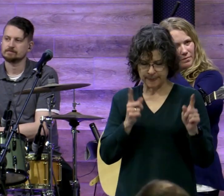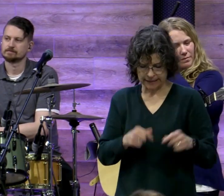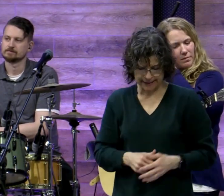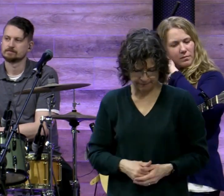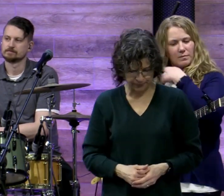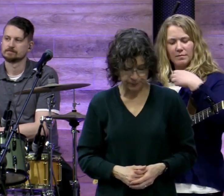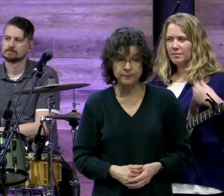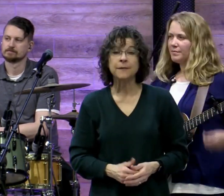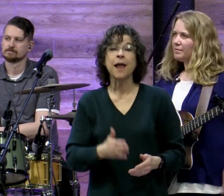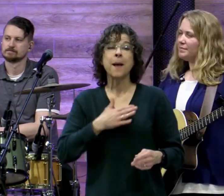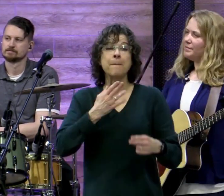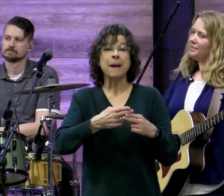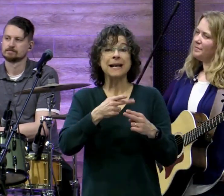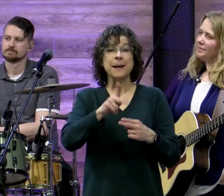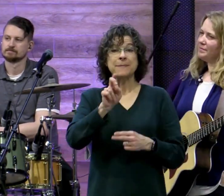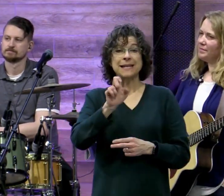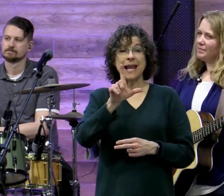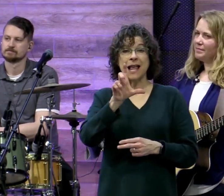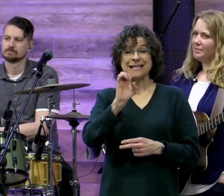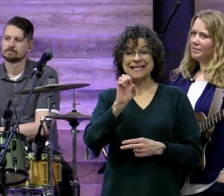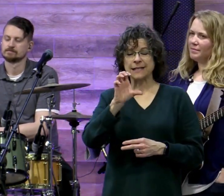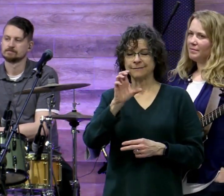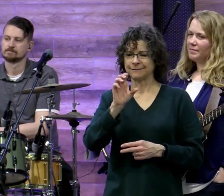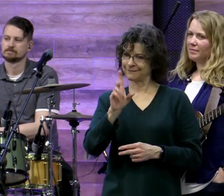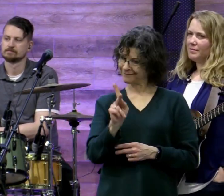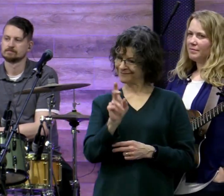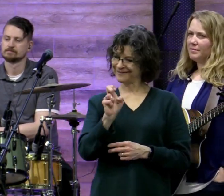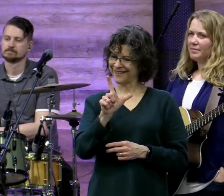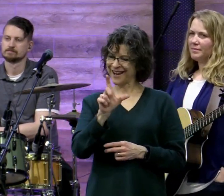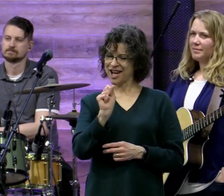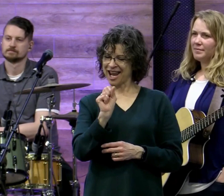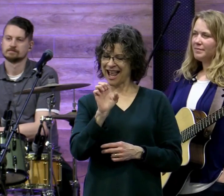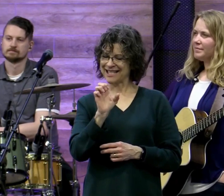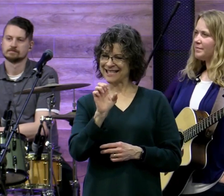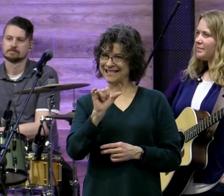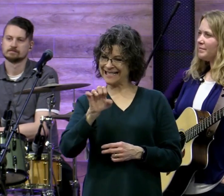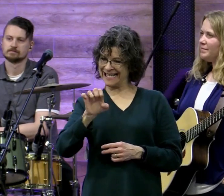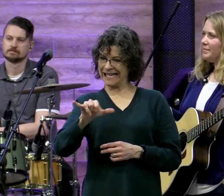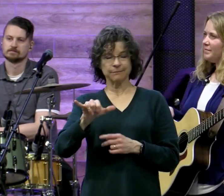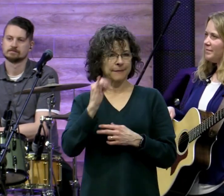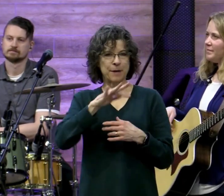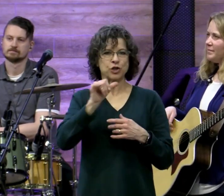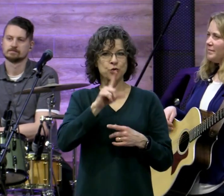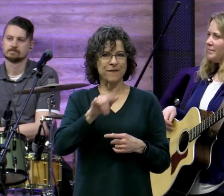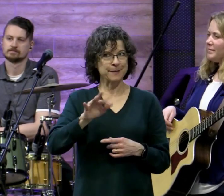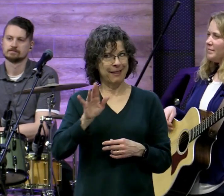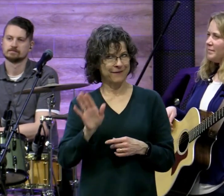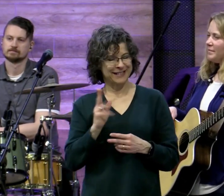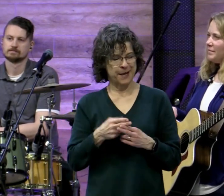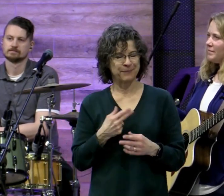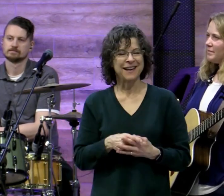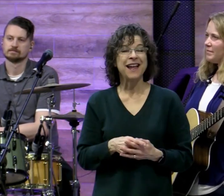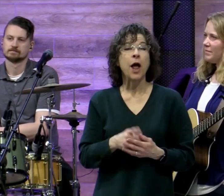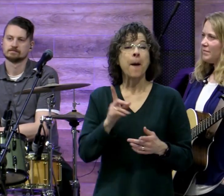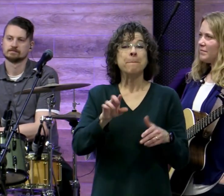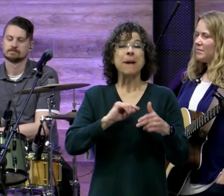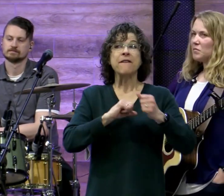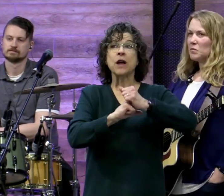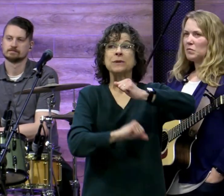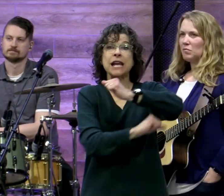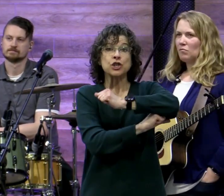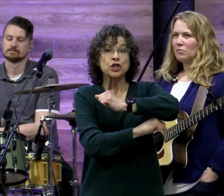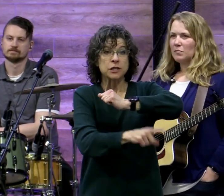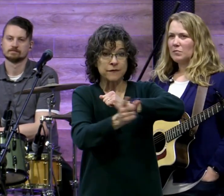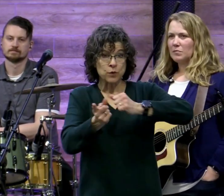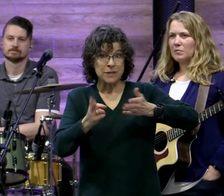morning. My name's Kelsey Oldenkamp. I'm one of the pastors here. And the first announcement is Foundations class. So if you've signed up for our Foundations